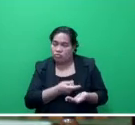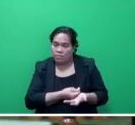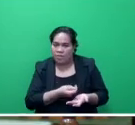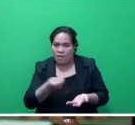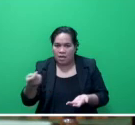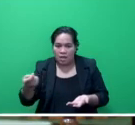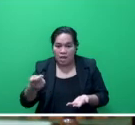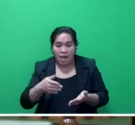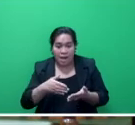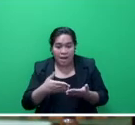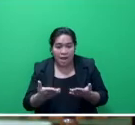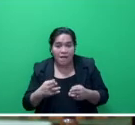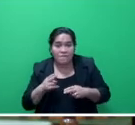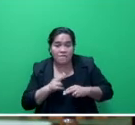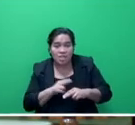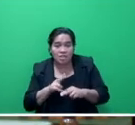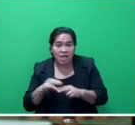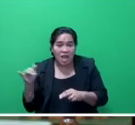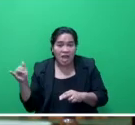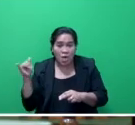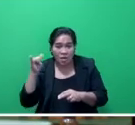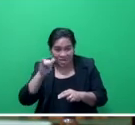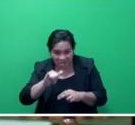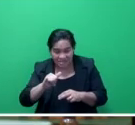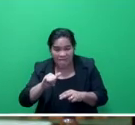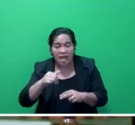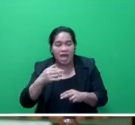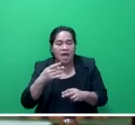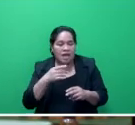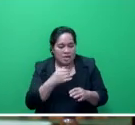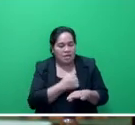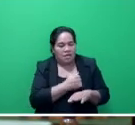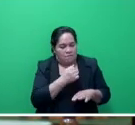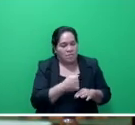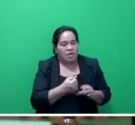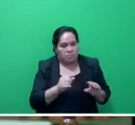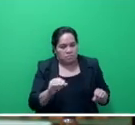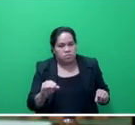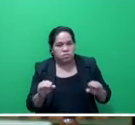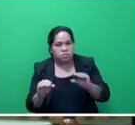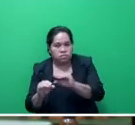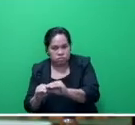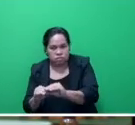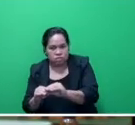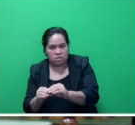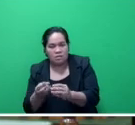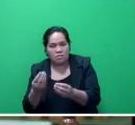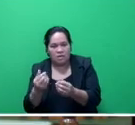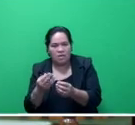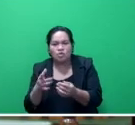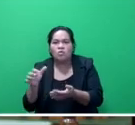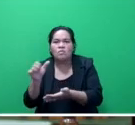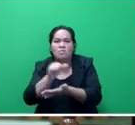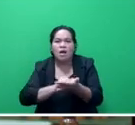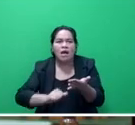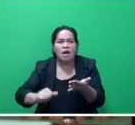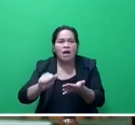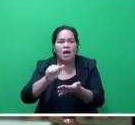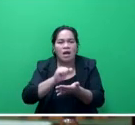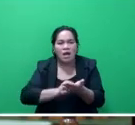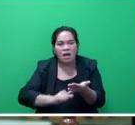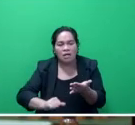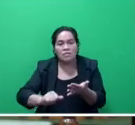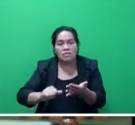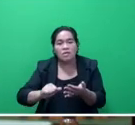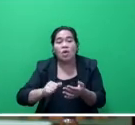additional shares, and the Fijian government has also allocated $7.6 million in this budget for the purchase of additional equity in Fiji Airways to keep